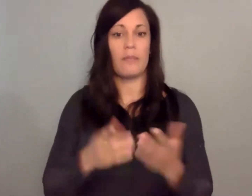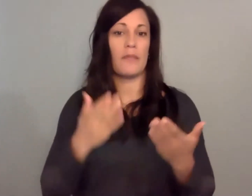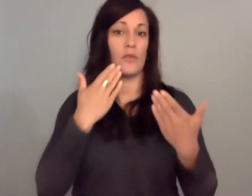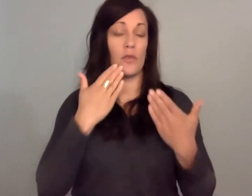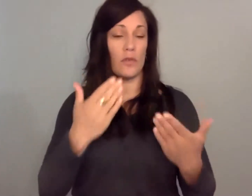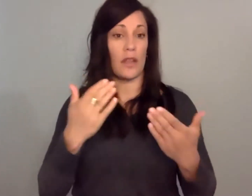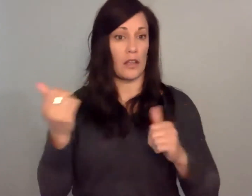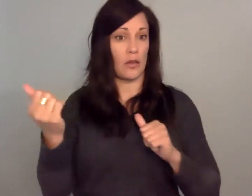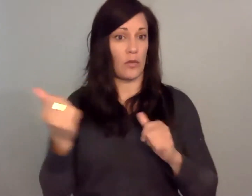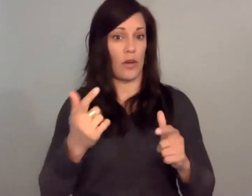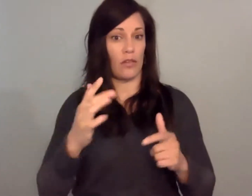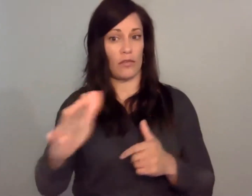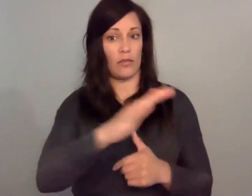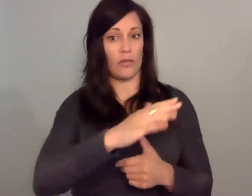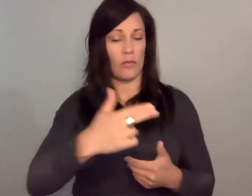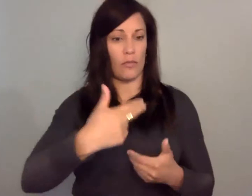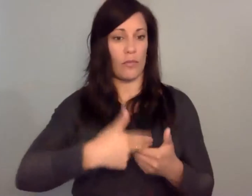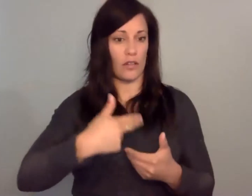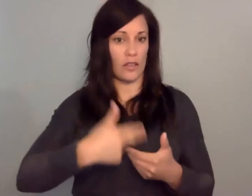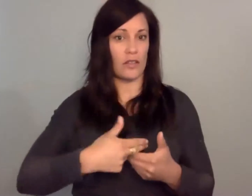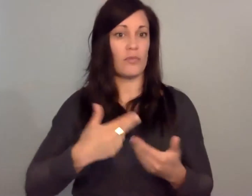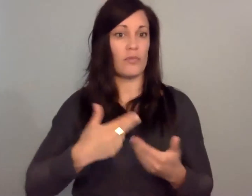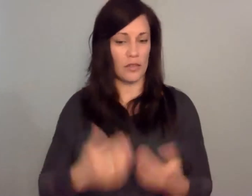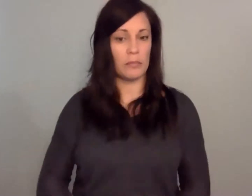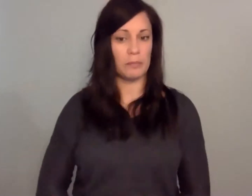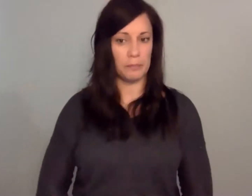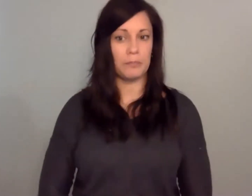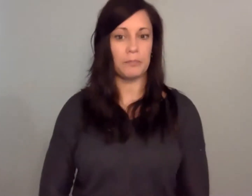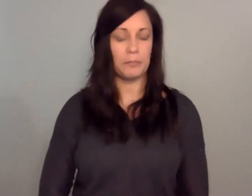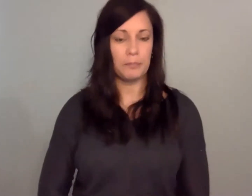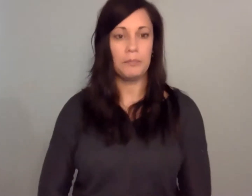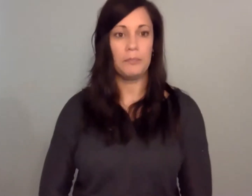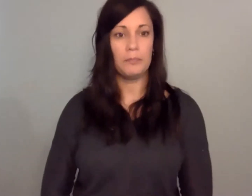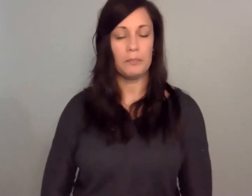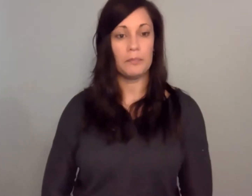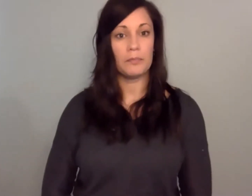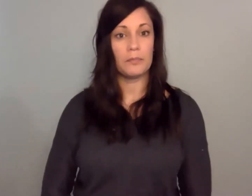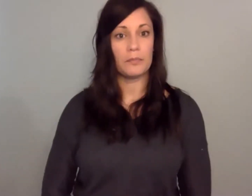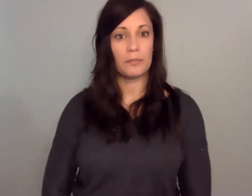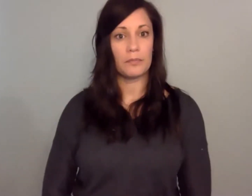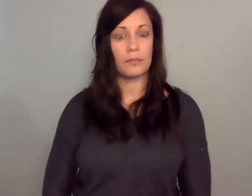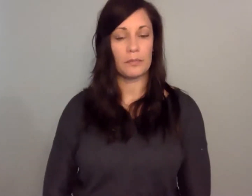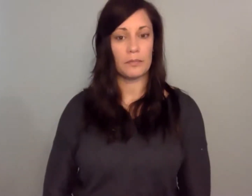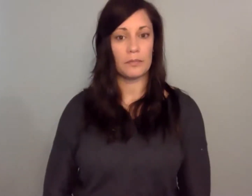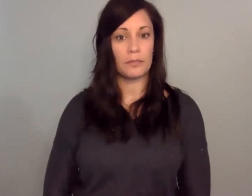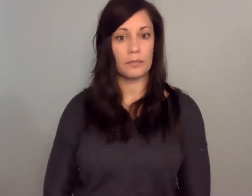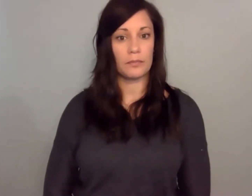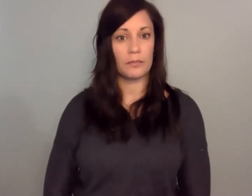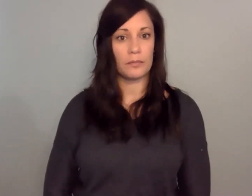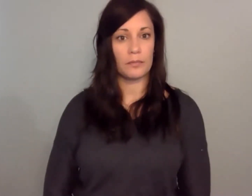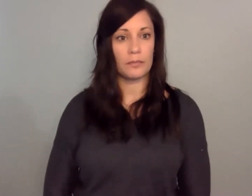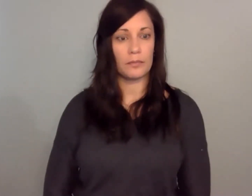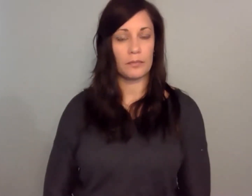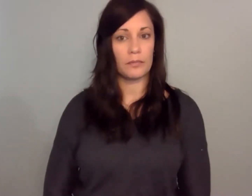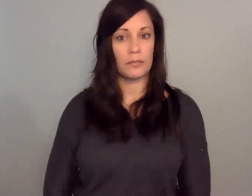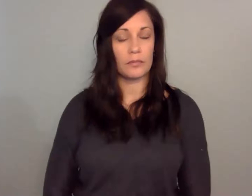all for your participation in the Q&A. I'm going to start with a couple